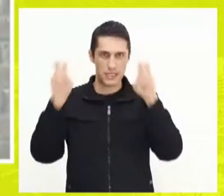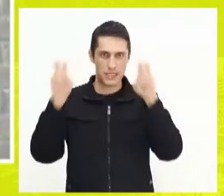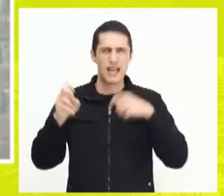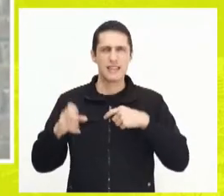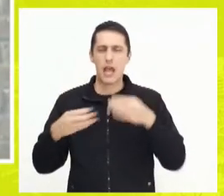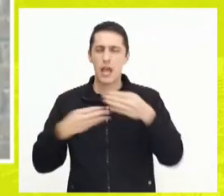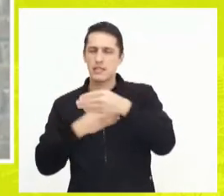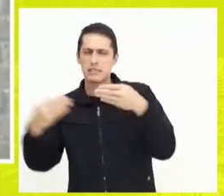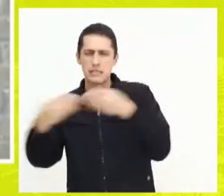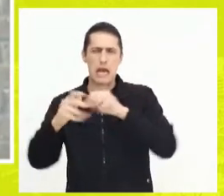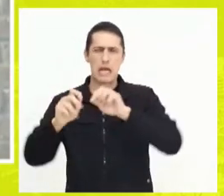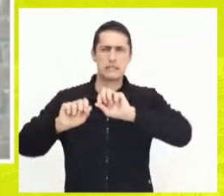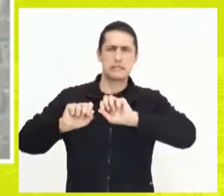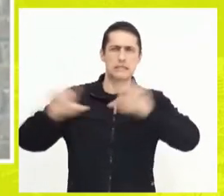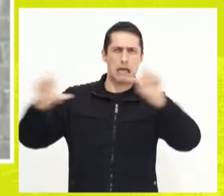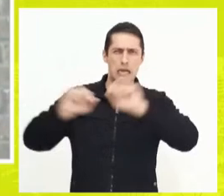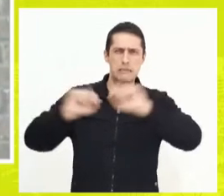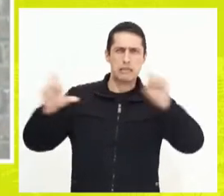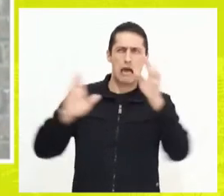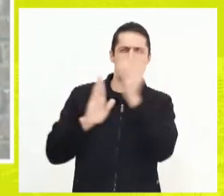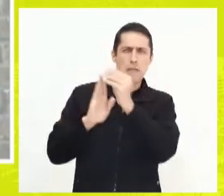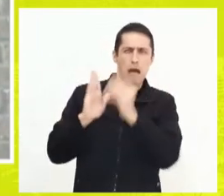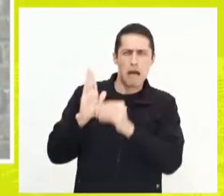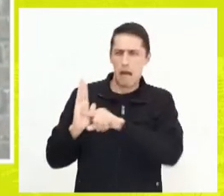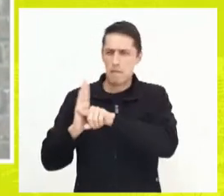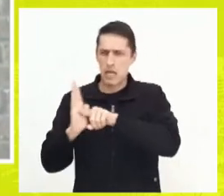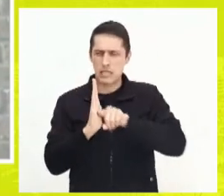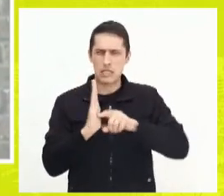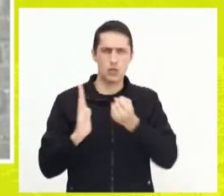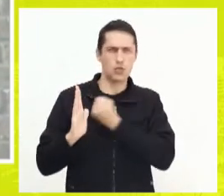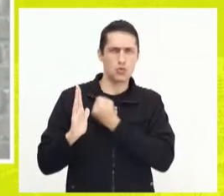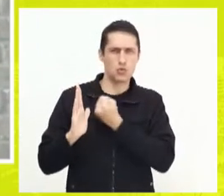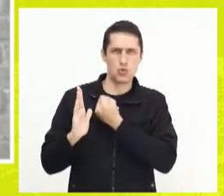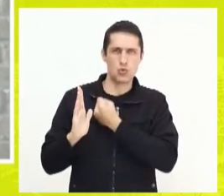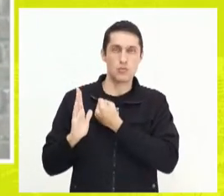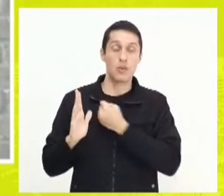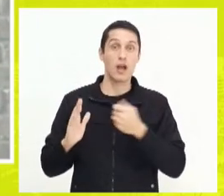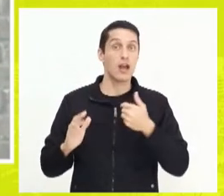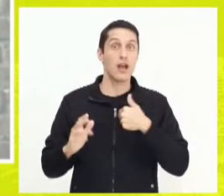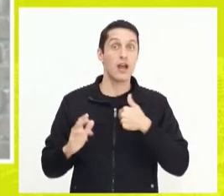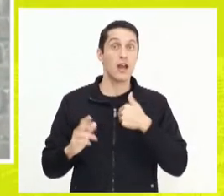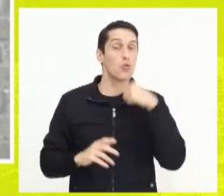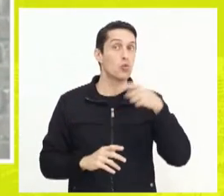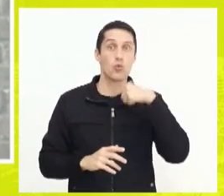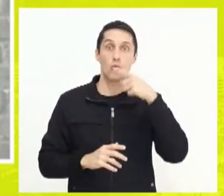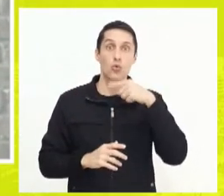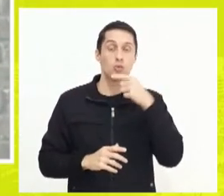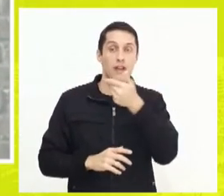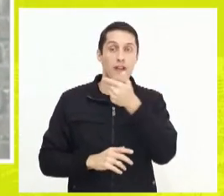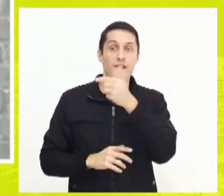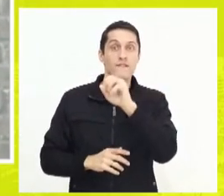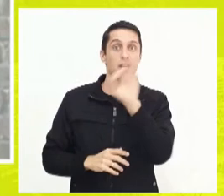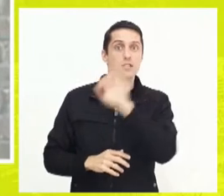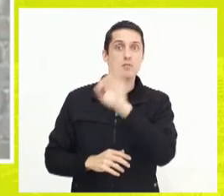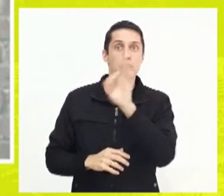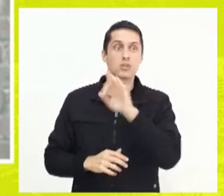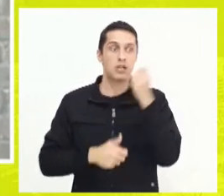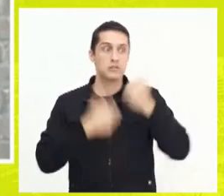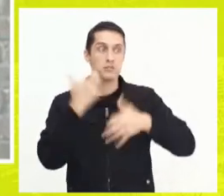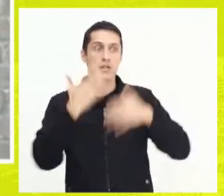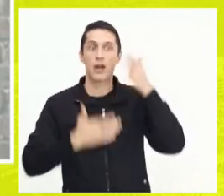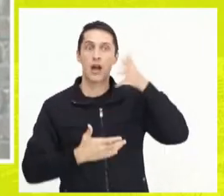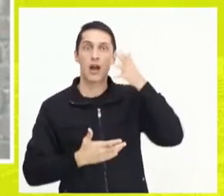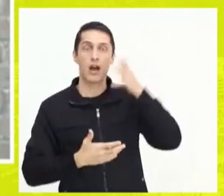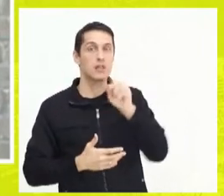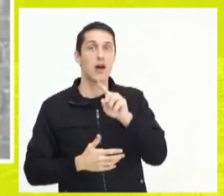content researchers figures slides i couldn't even do 20 of what i had planned because people wanted to